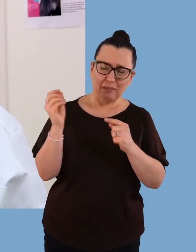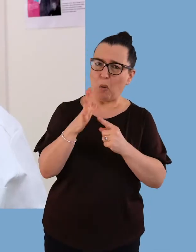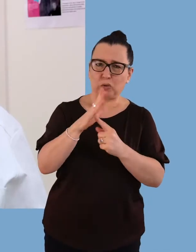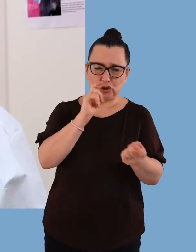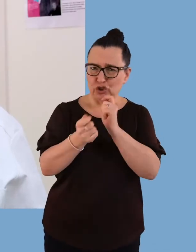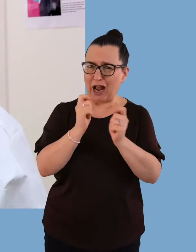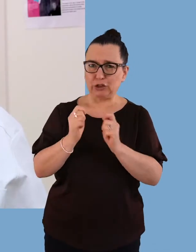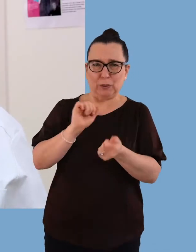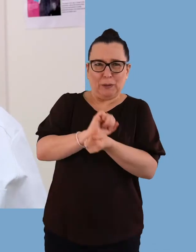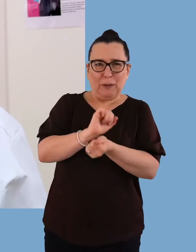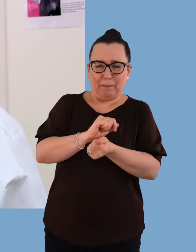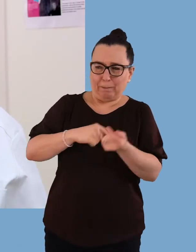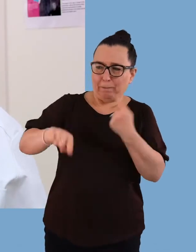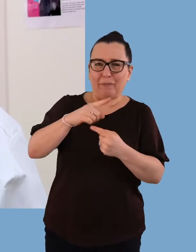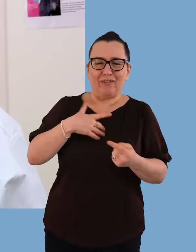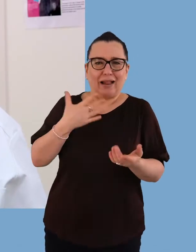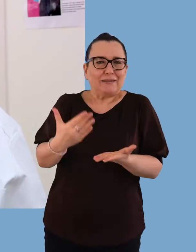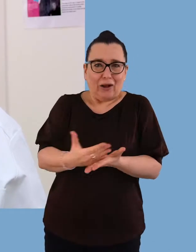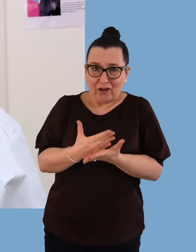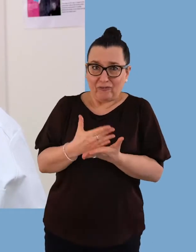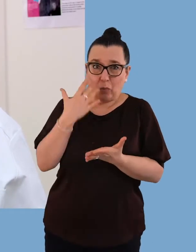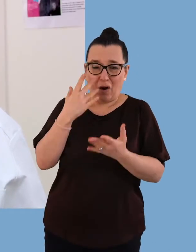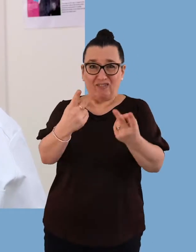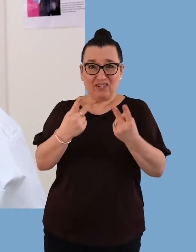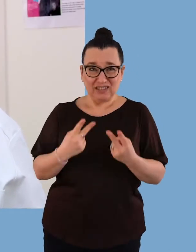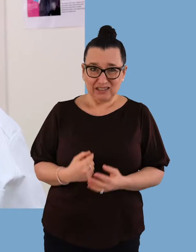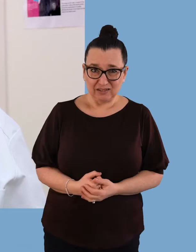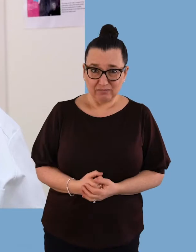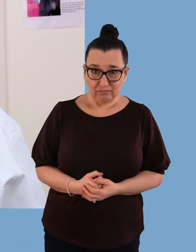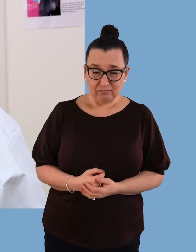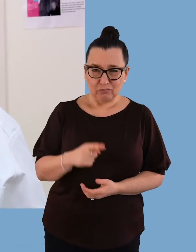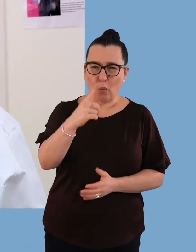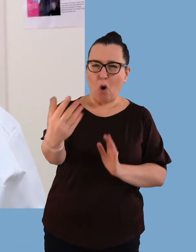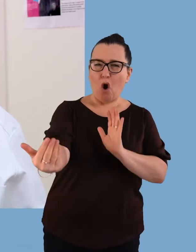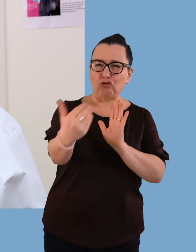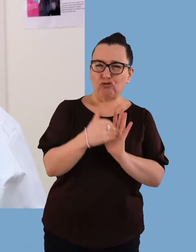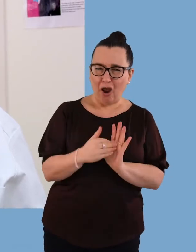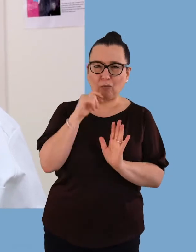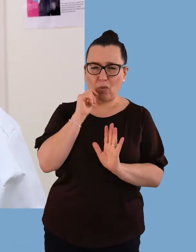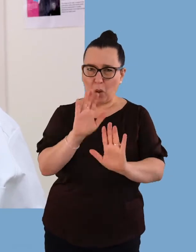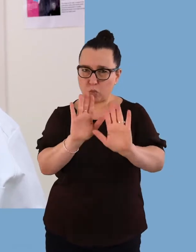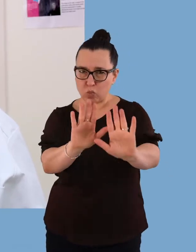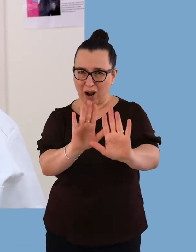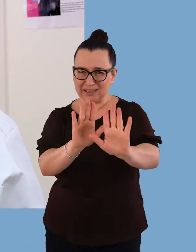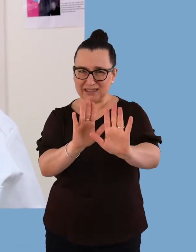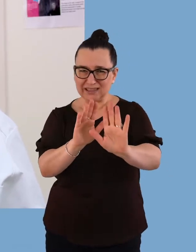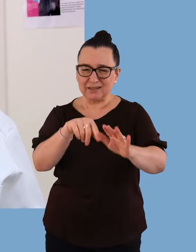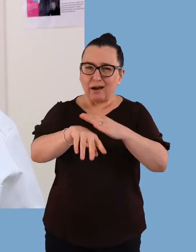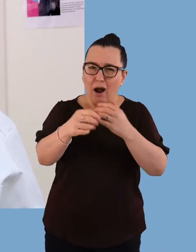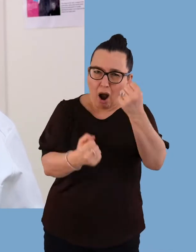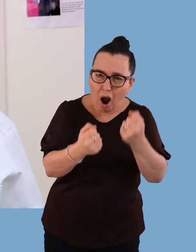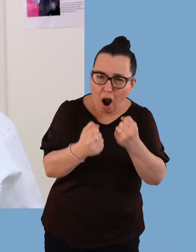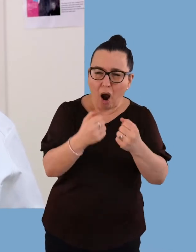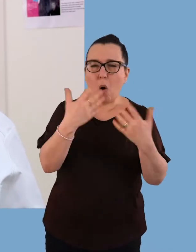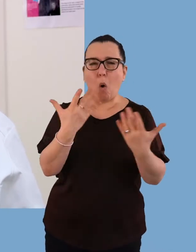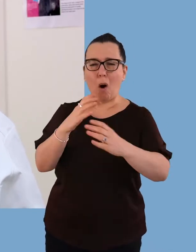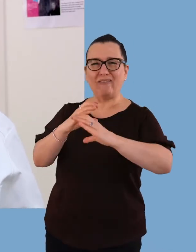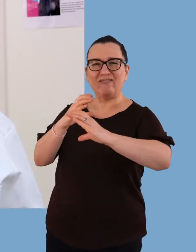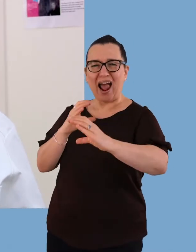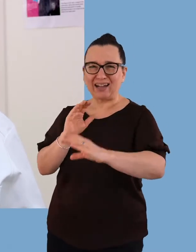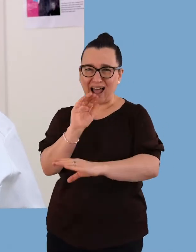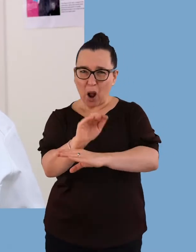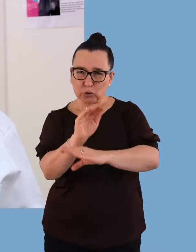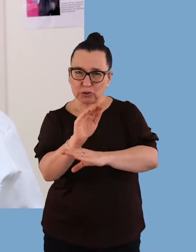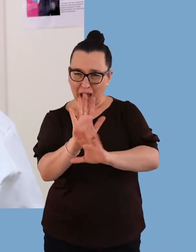made some important changes to help keep you safe when you visit us we'll ask you to wait in your car or outside the breast